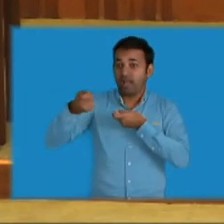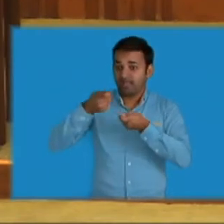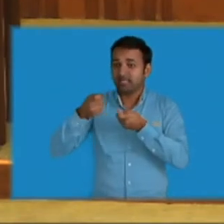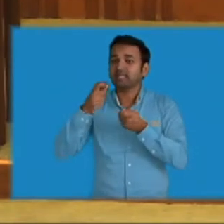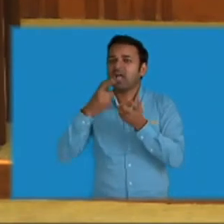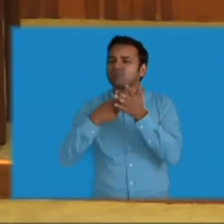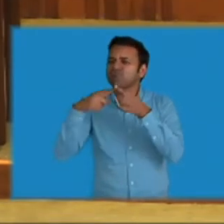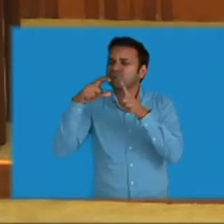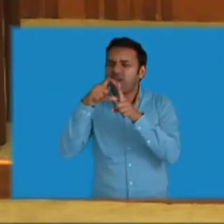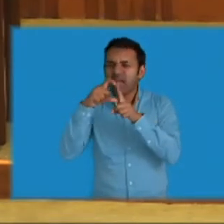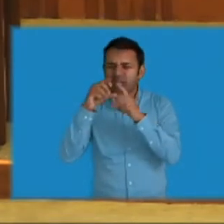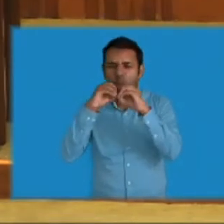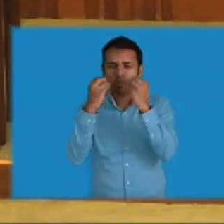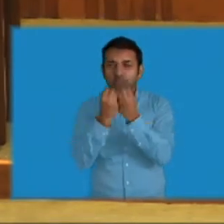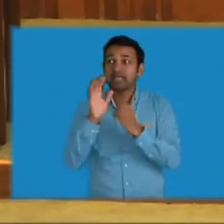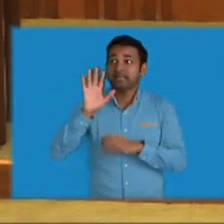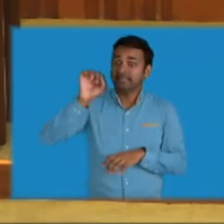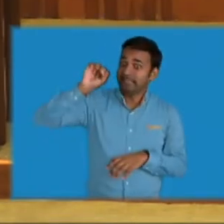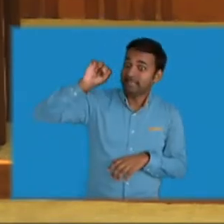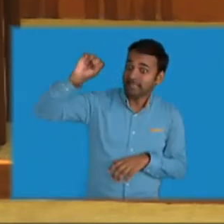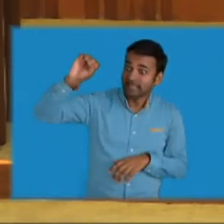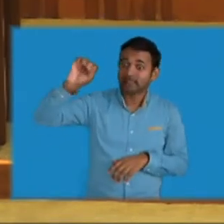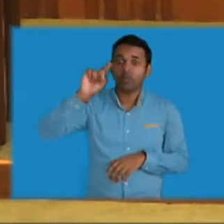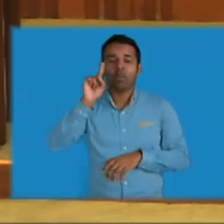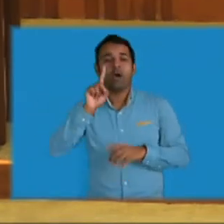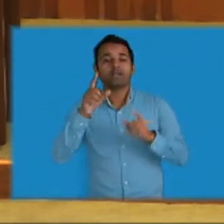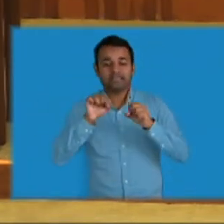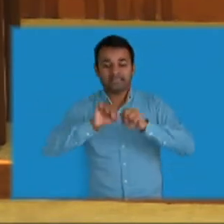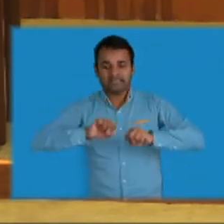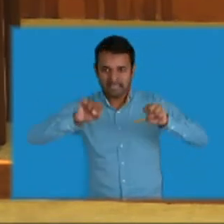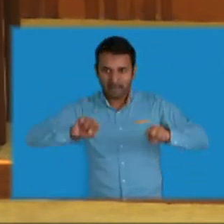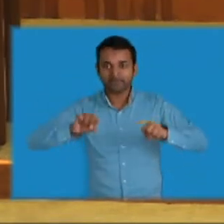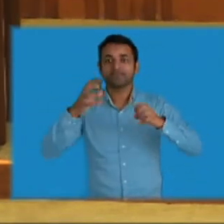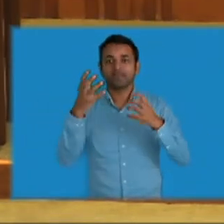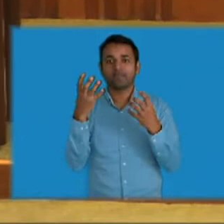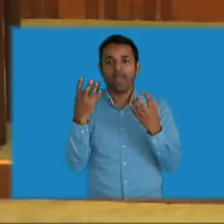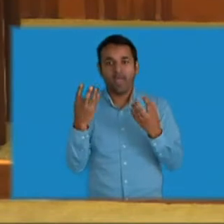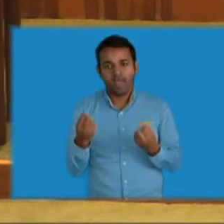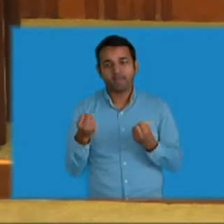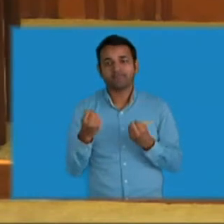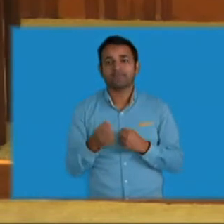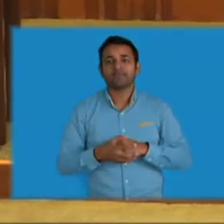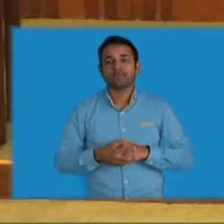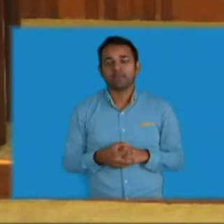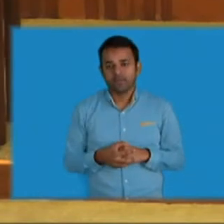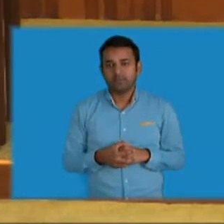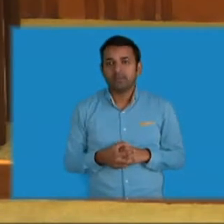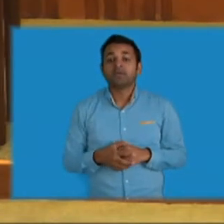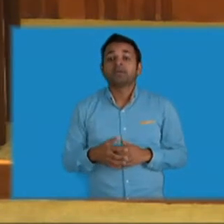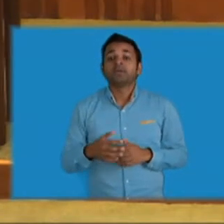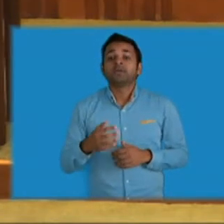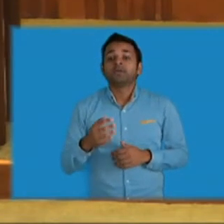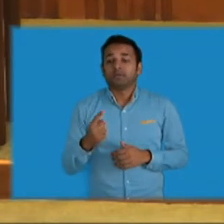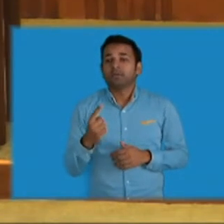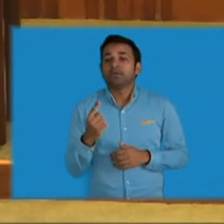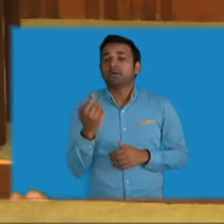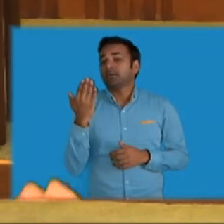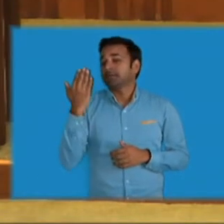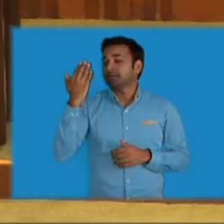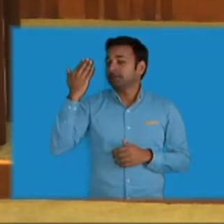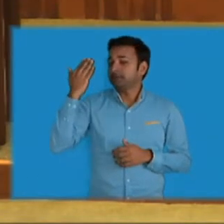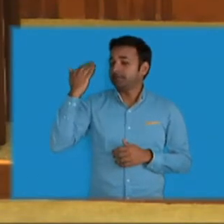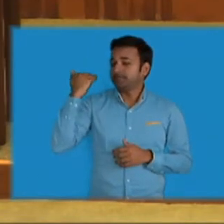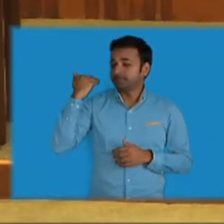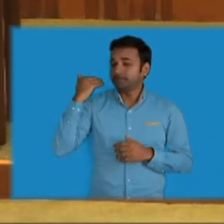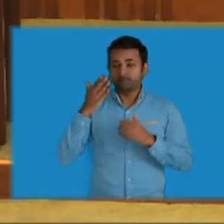Reforestation, Madam Speaker, in a big way was affected earlier. I mean, this is not a new activity.